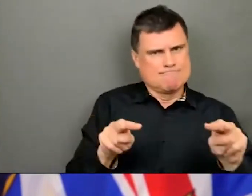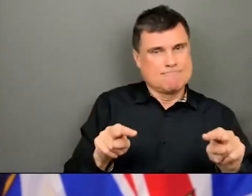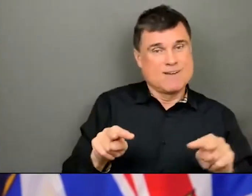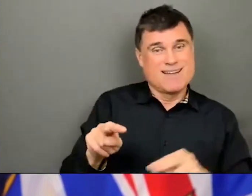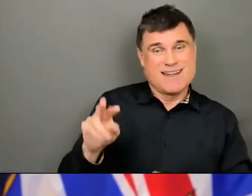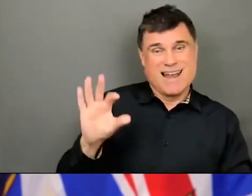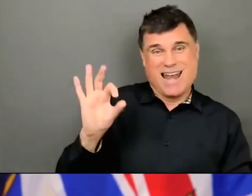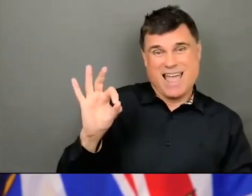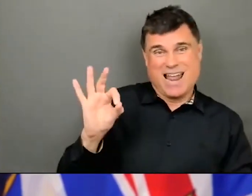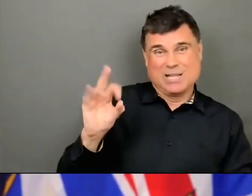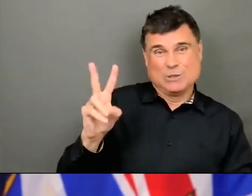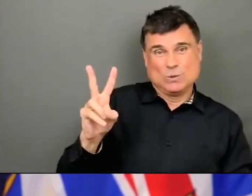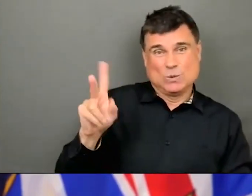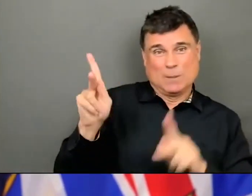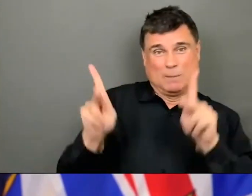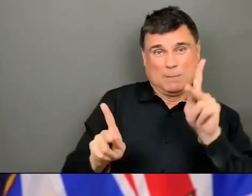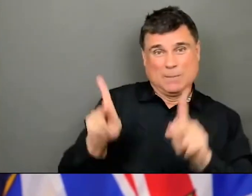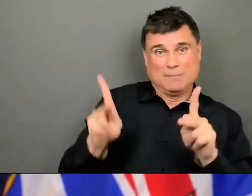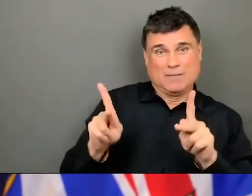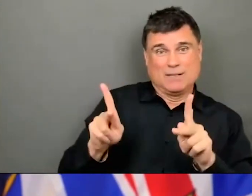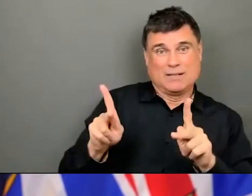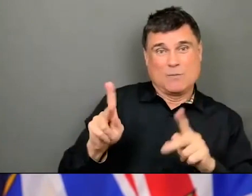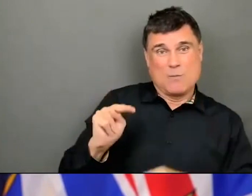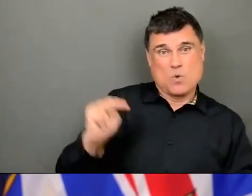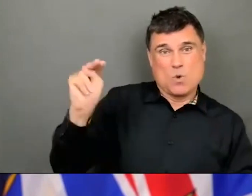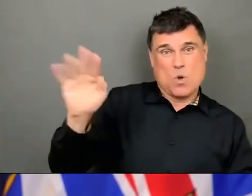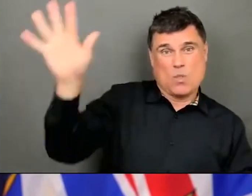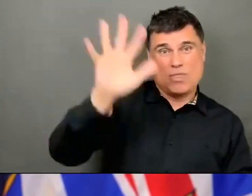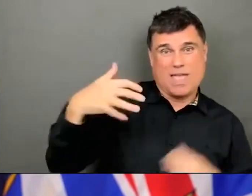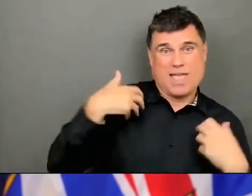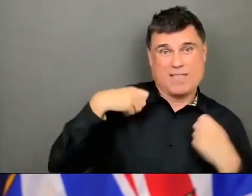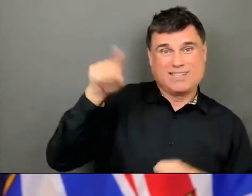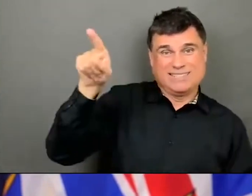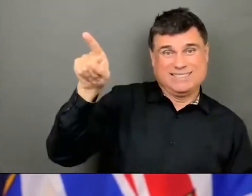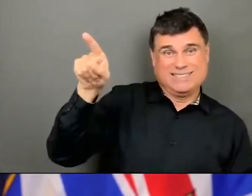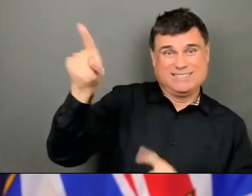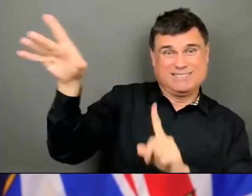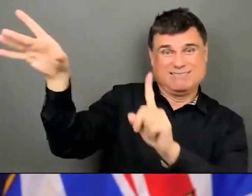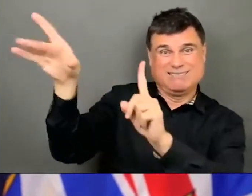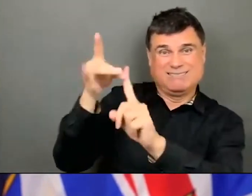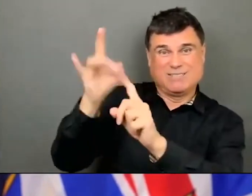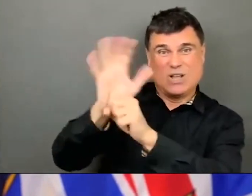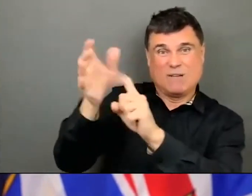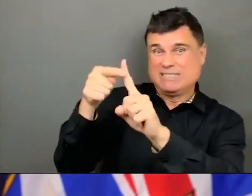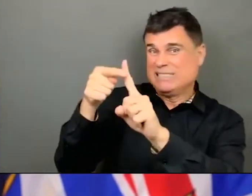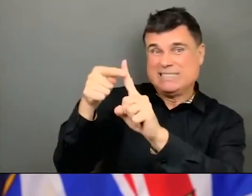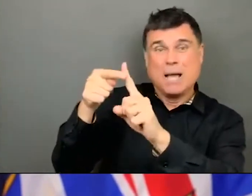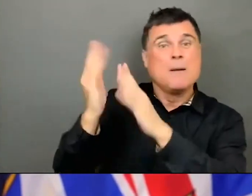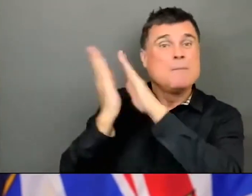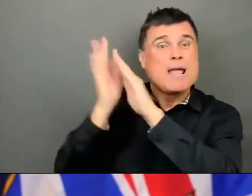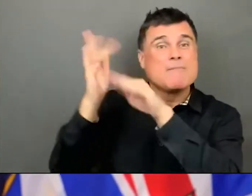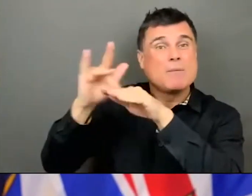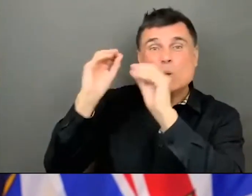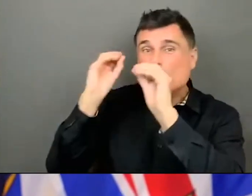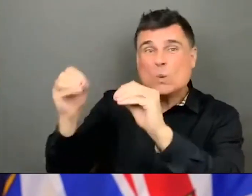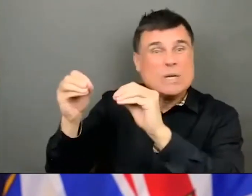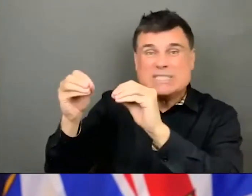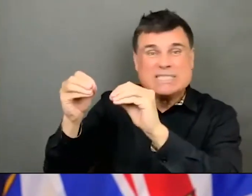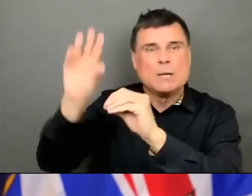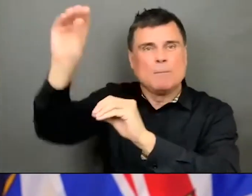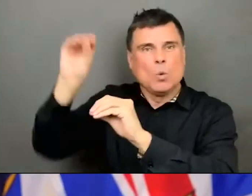little while. So we just have to continue to work hard, I think. But the massive majority, 17 out of 20